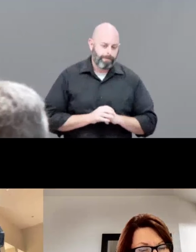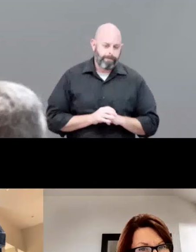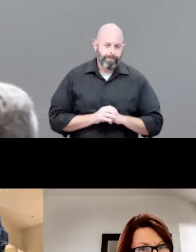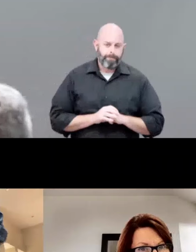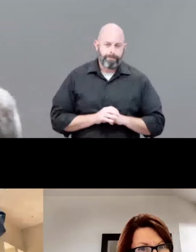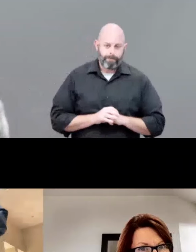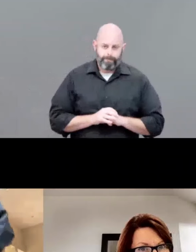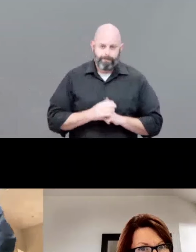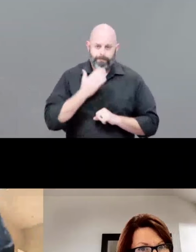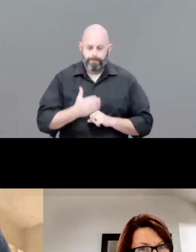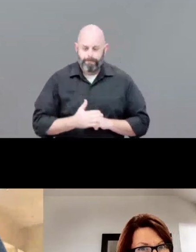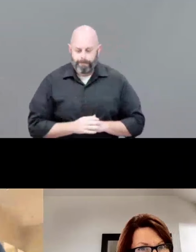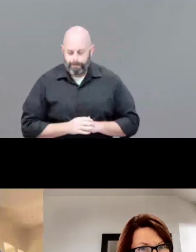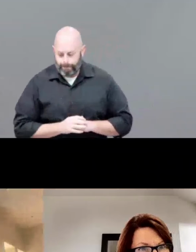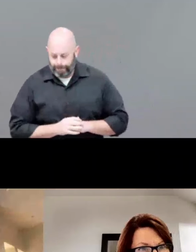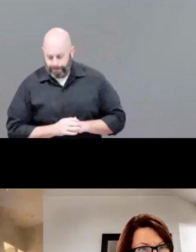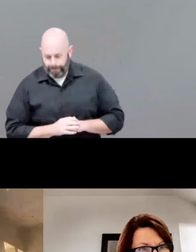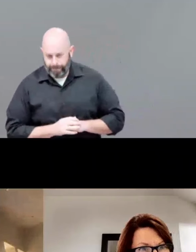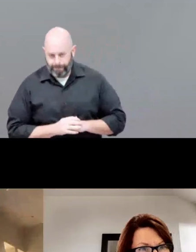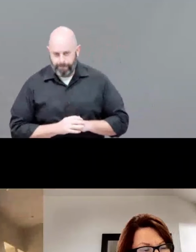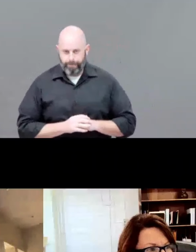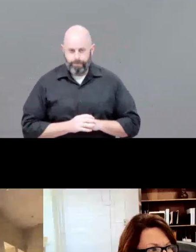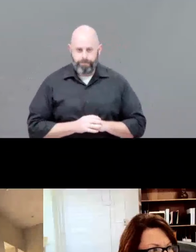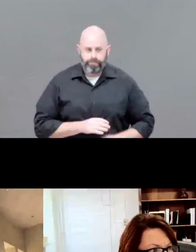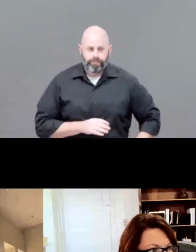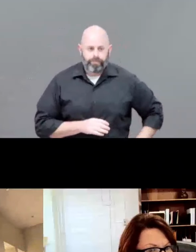all. Thank you.